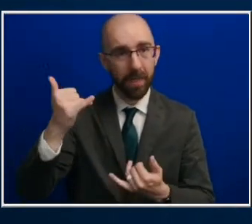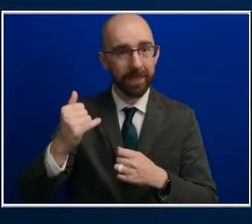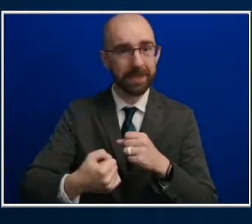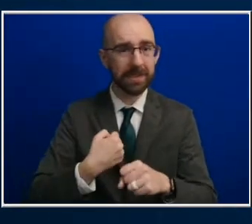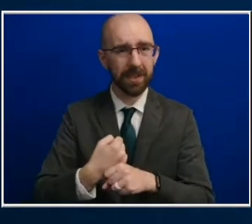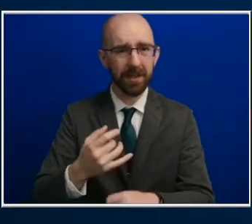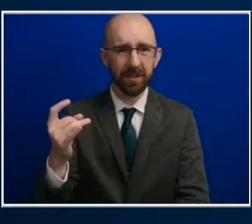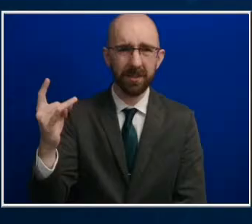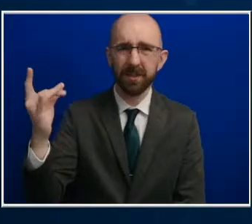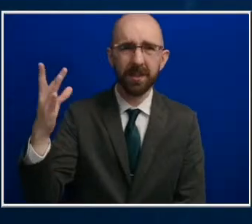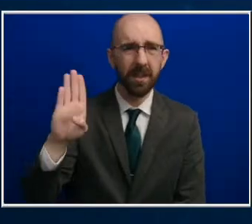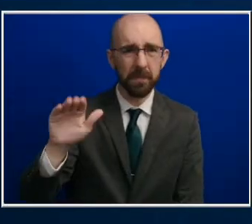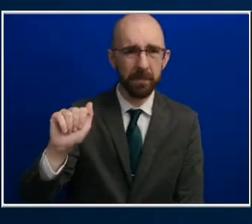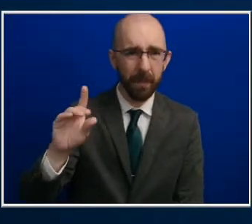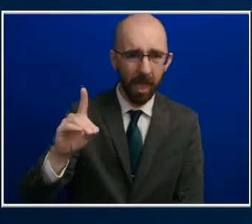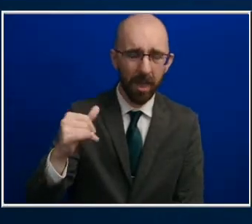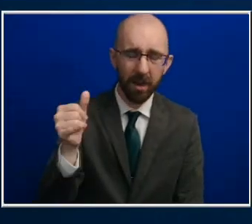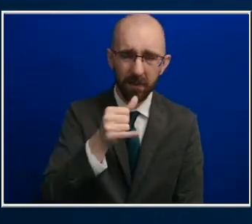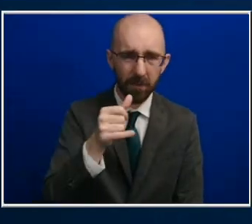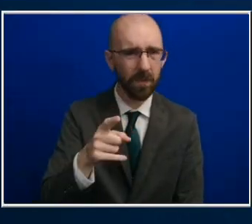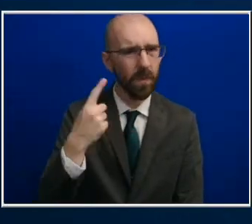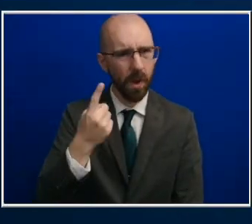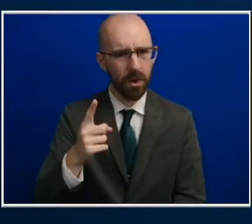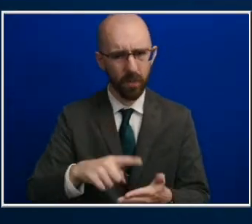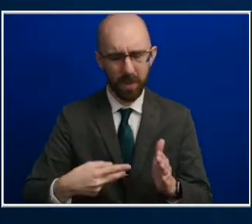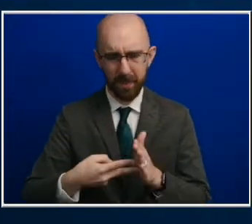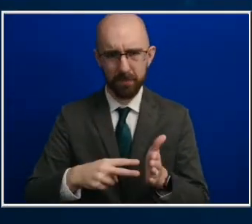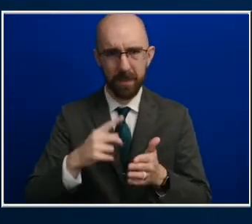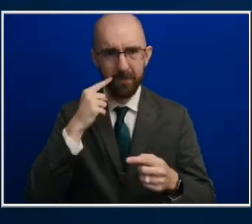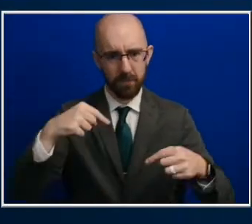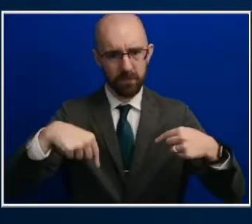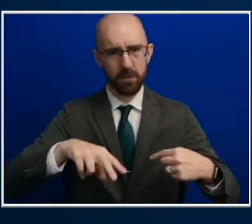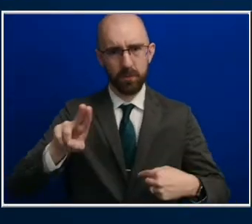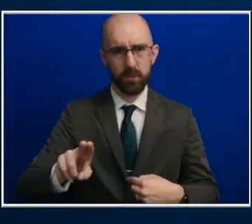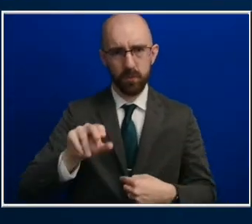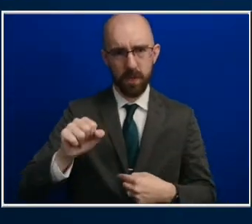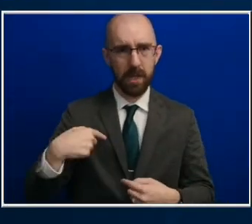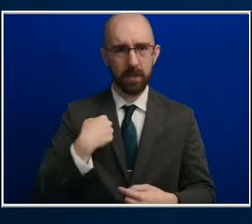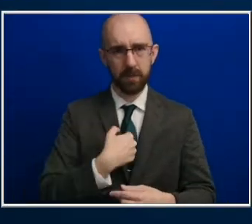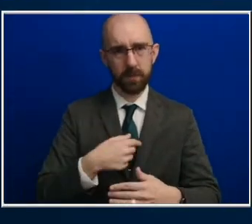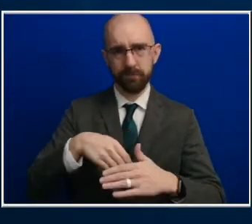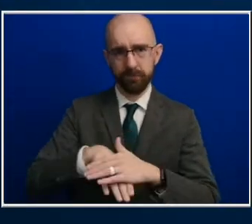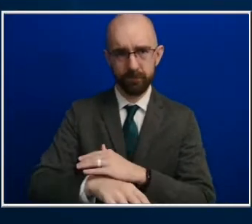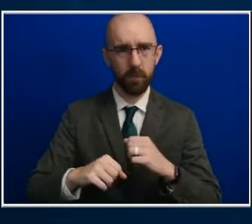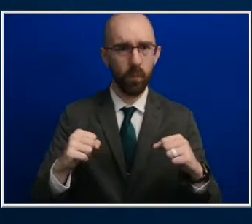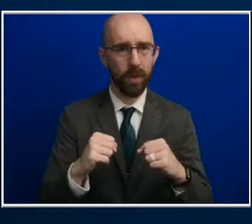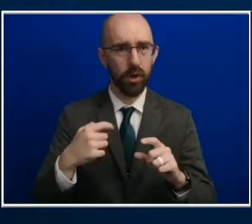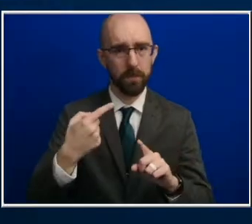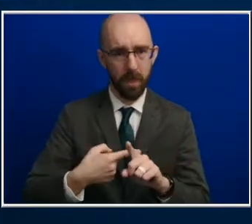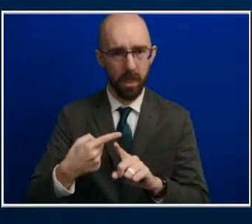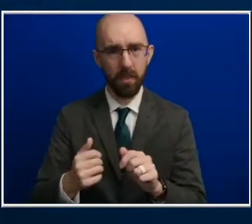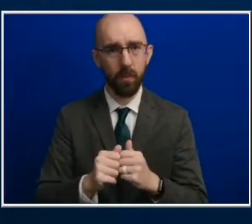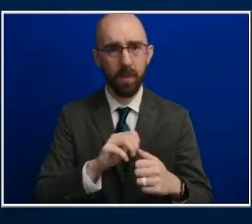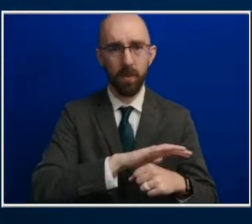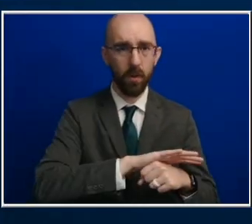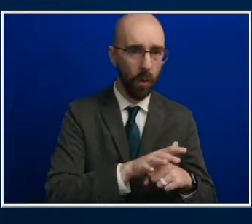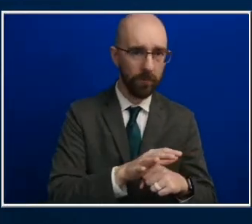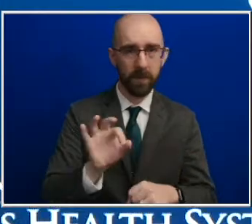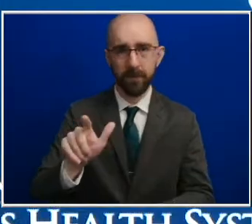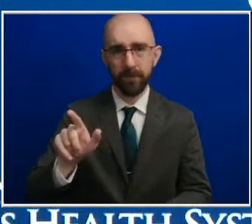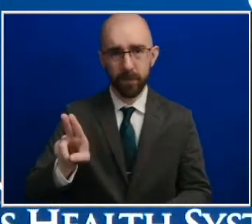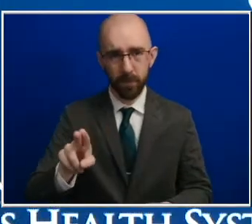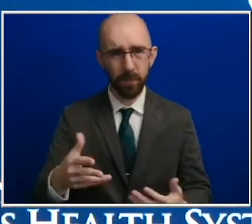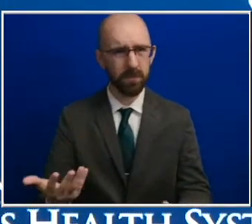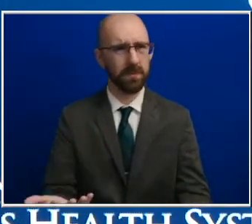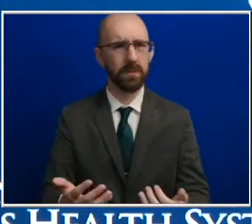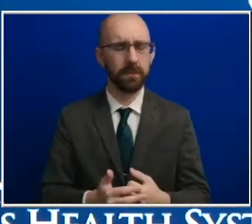bad. And you wonder, what does that mean for the United States as we head into our winter months between both COVID and influenza? Yeah, I think